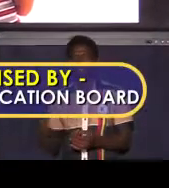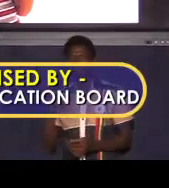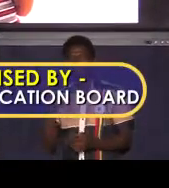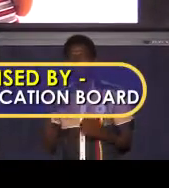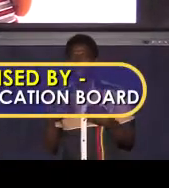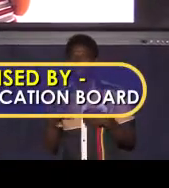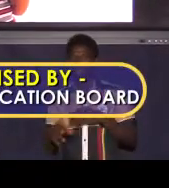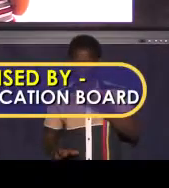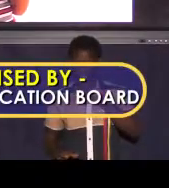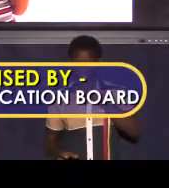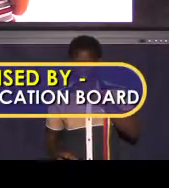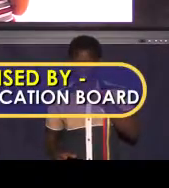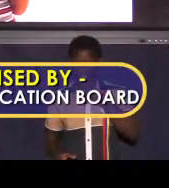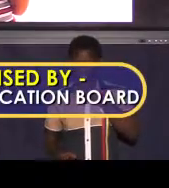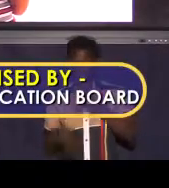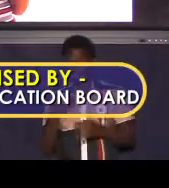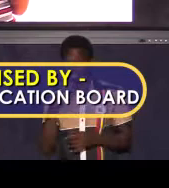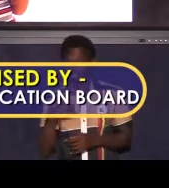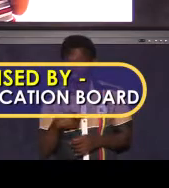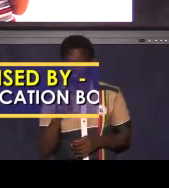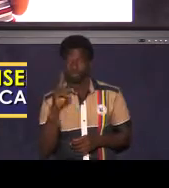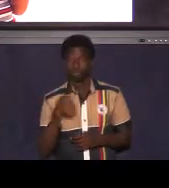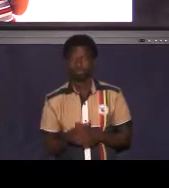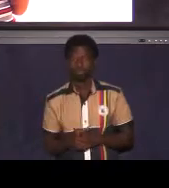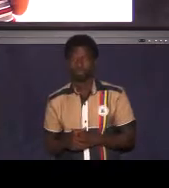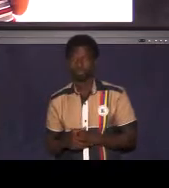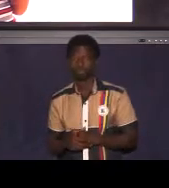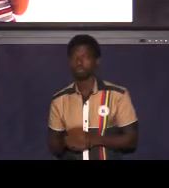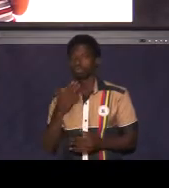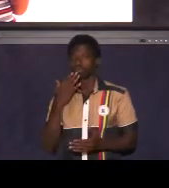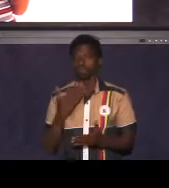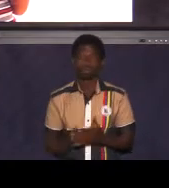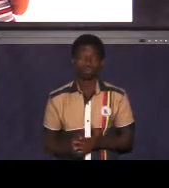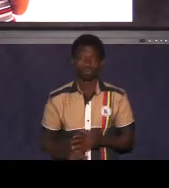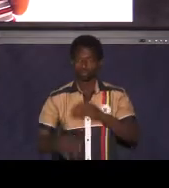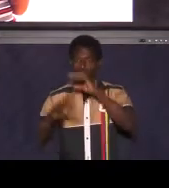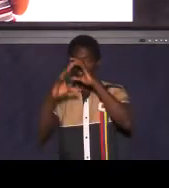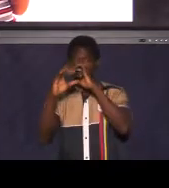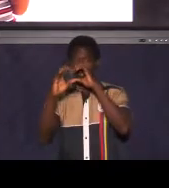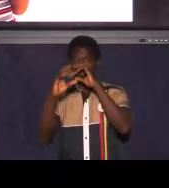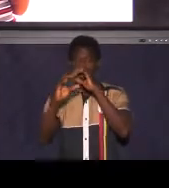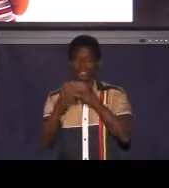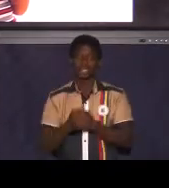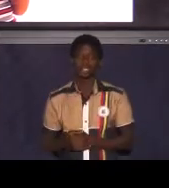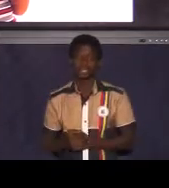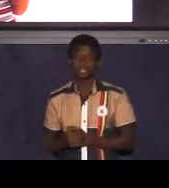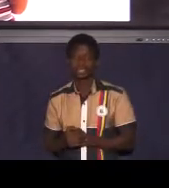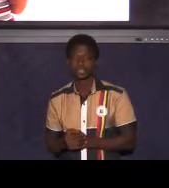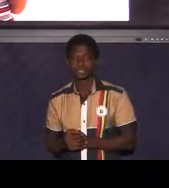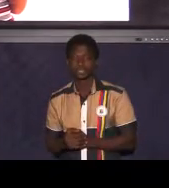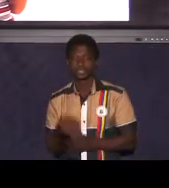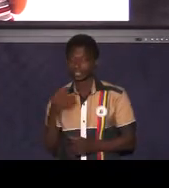You have your saxophone. Tell me one. Good. Trumpet,